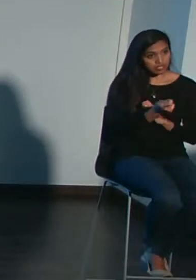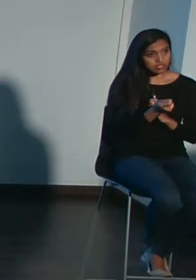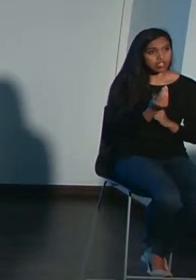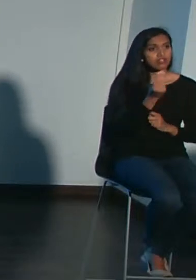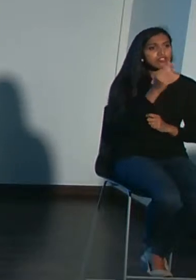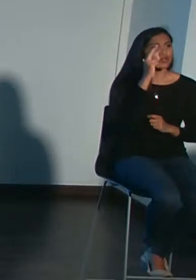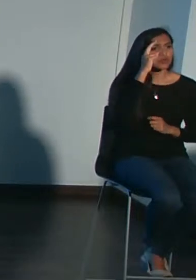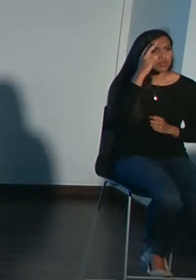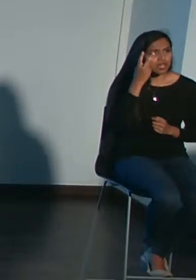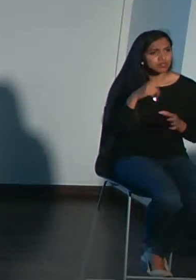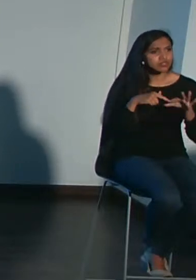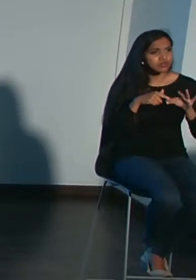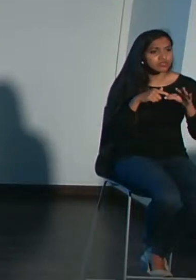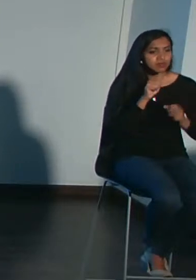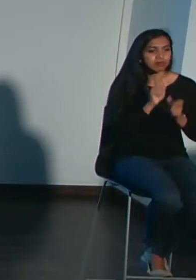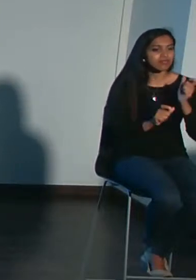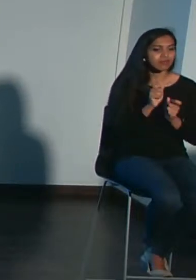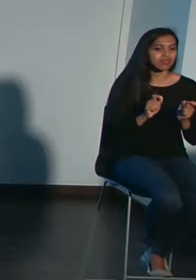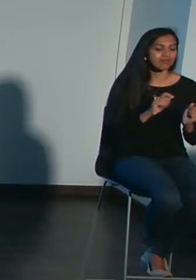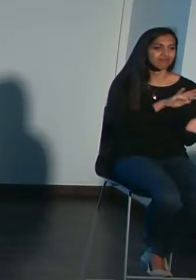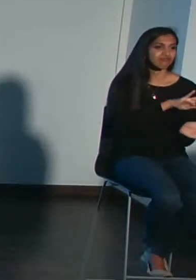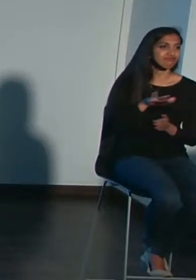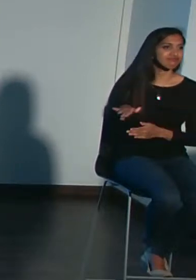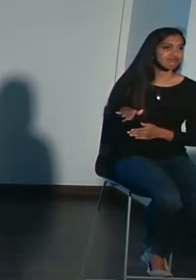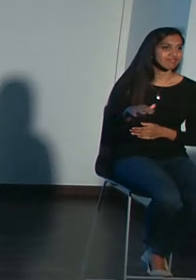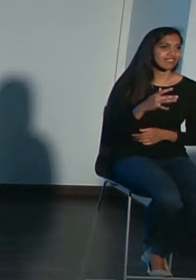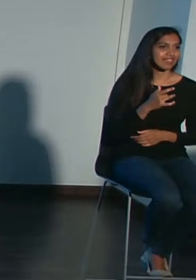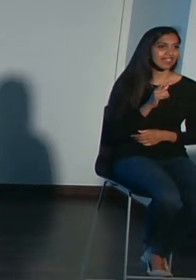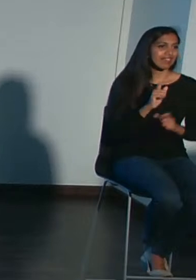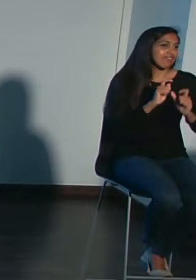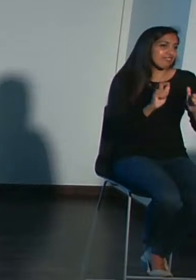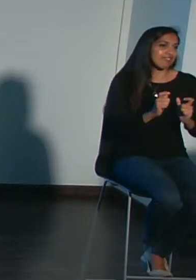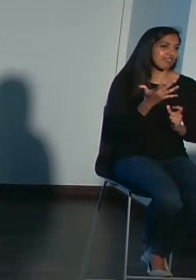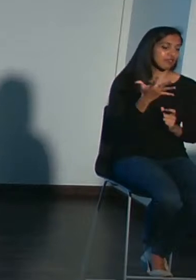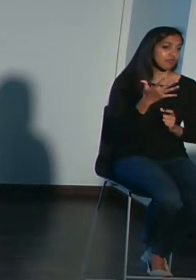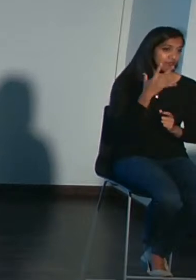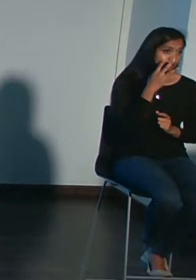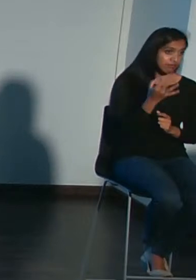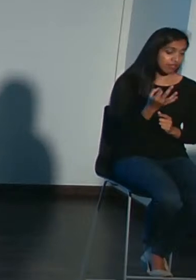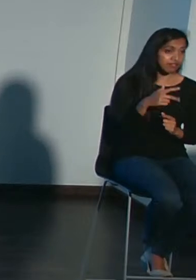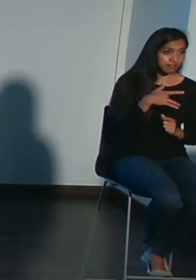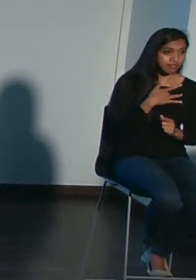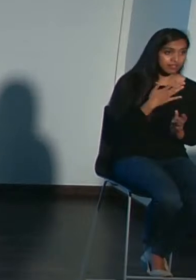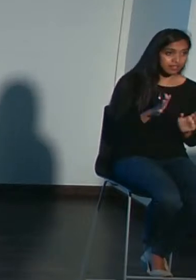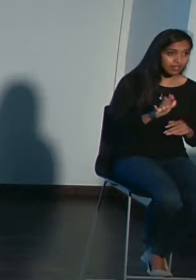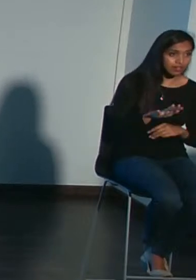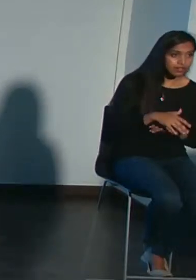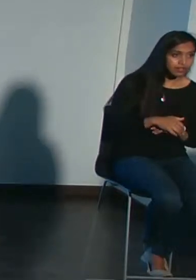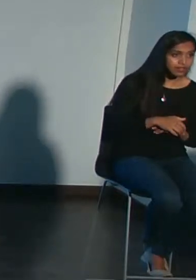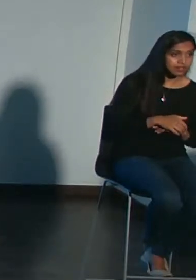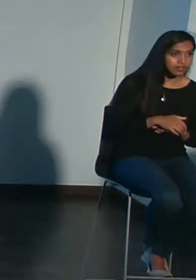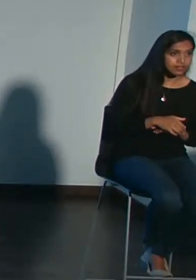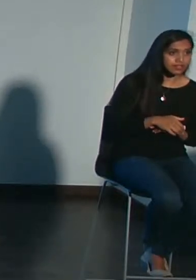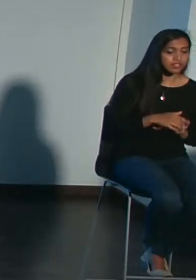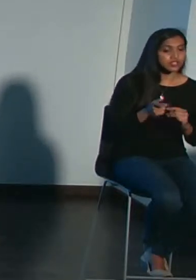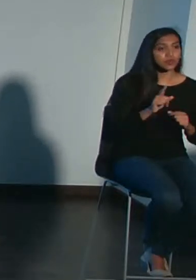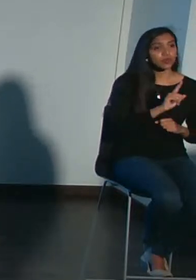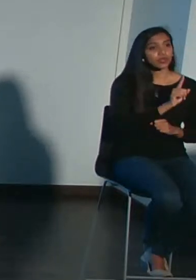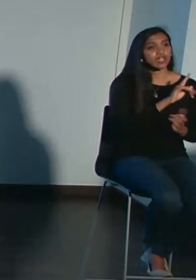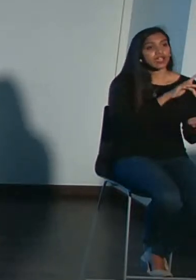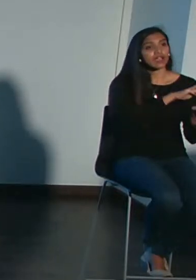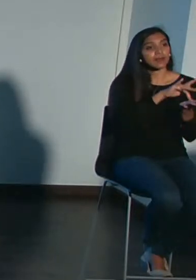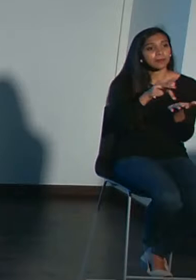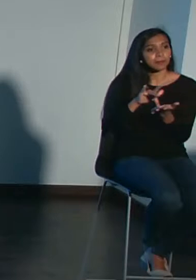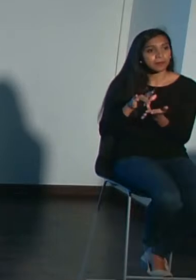on. But what happens for you in this moment of transition, of the work coming from home, going into the